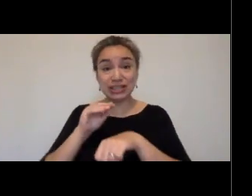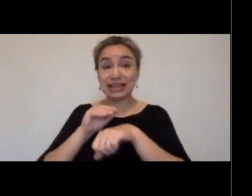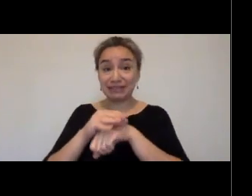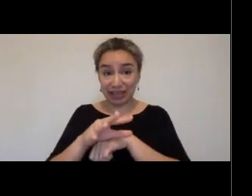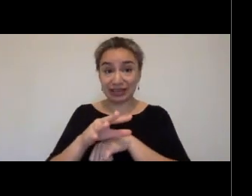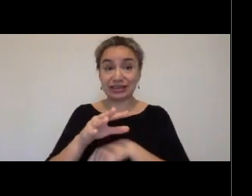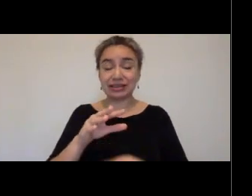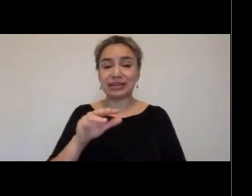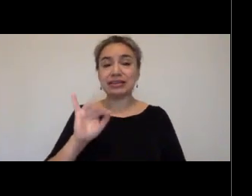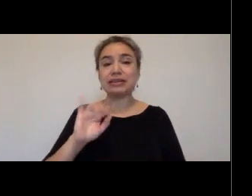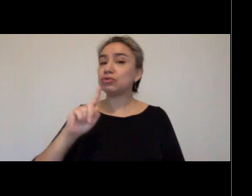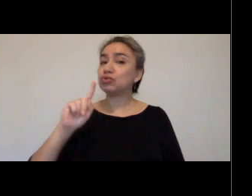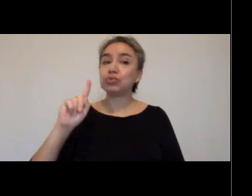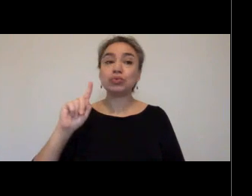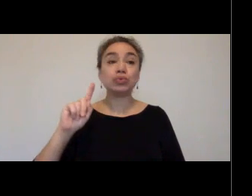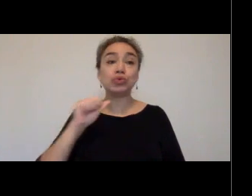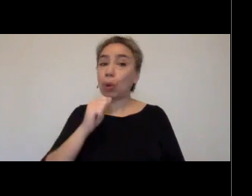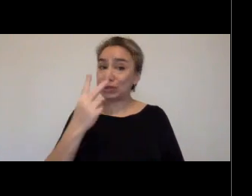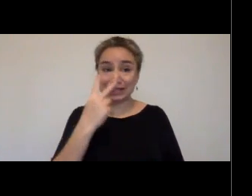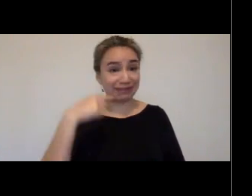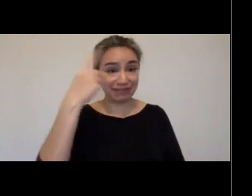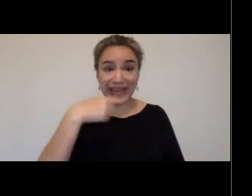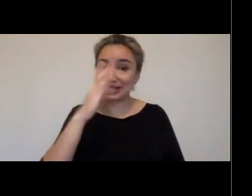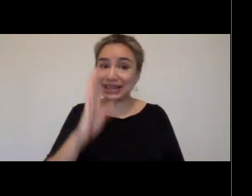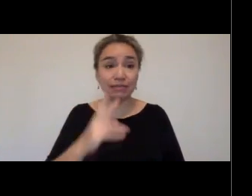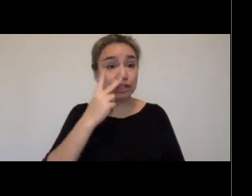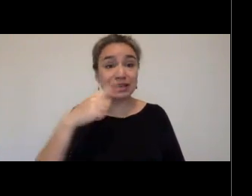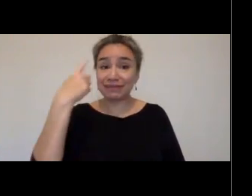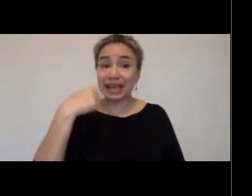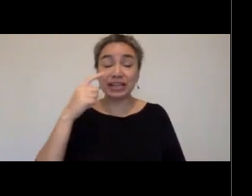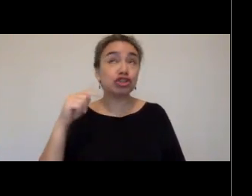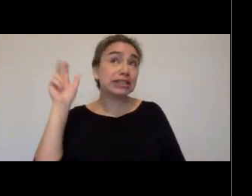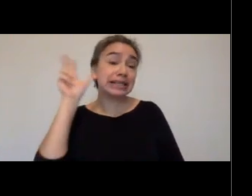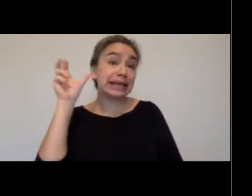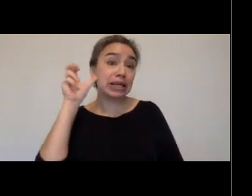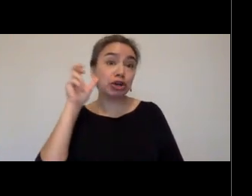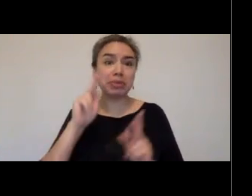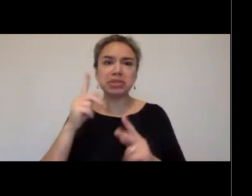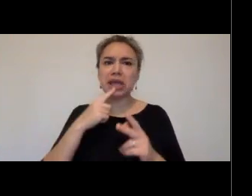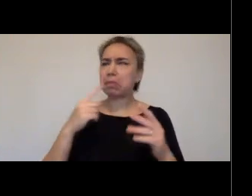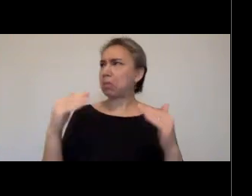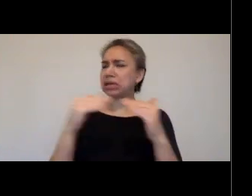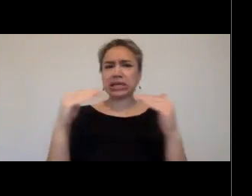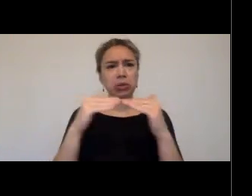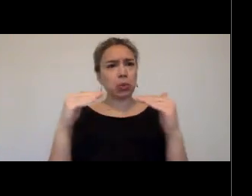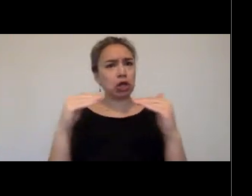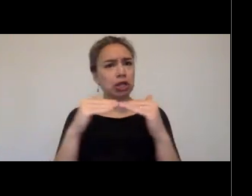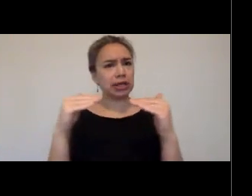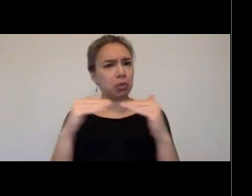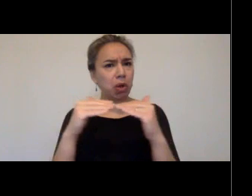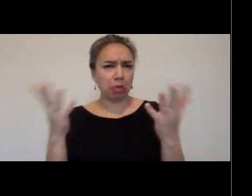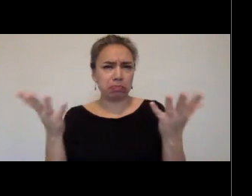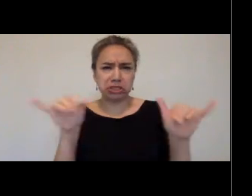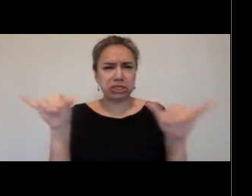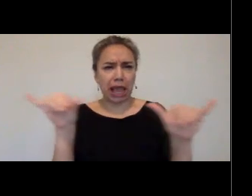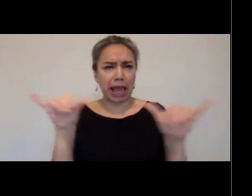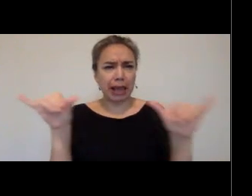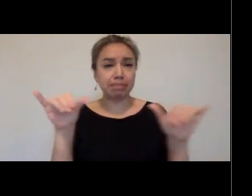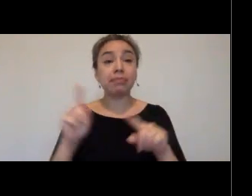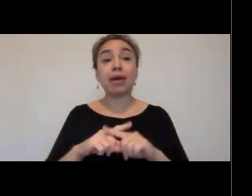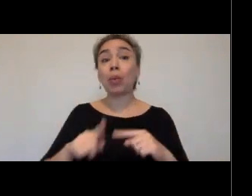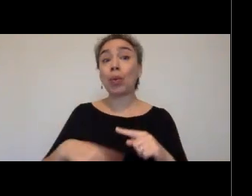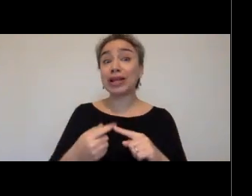if you just hear the audio, people say that they're equally intelligible, but as soon as you show the faces, the